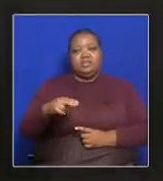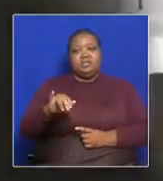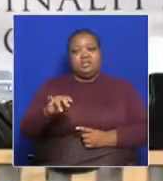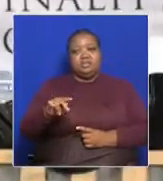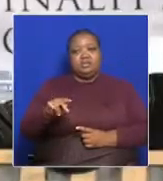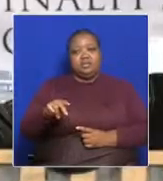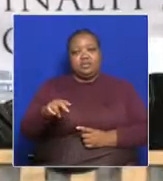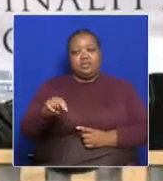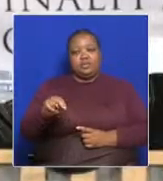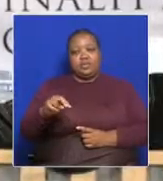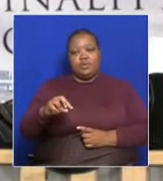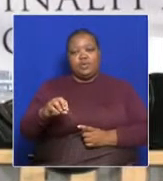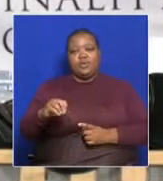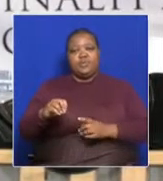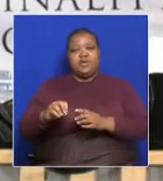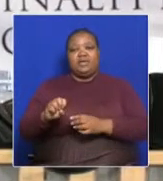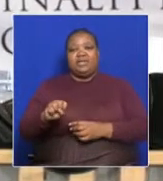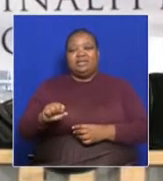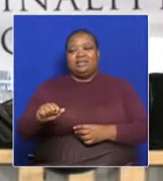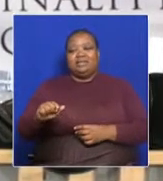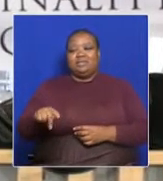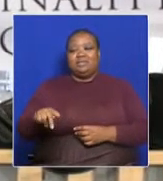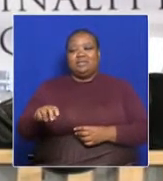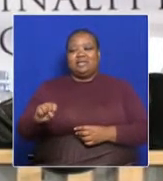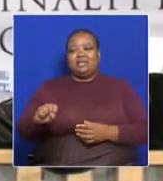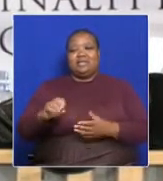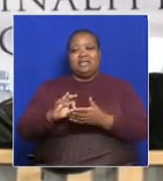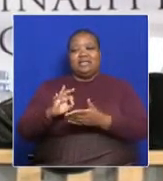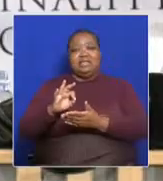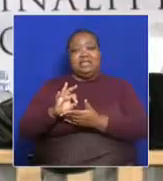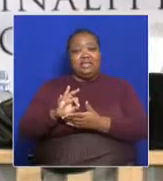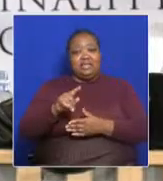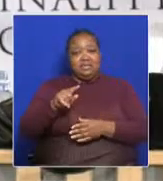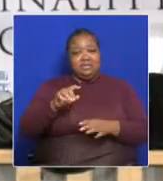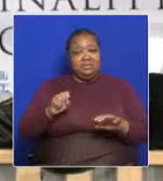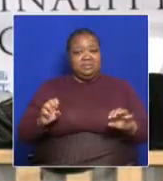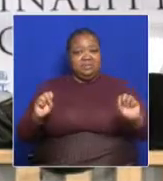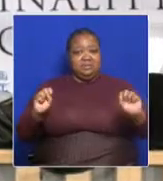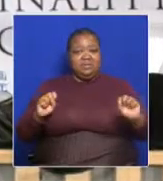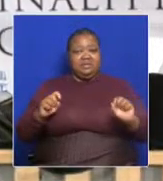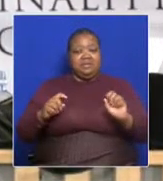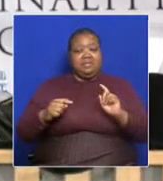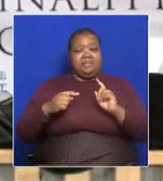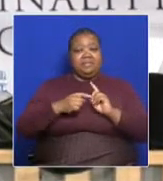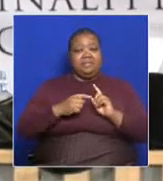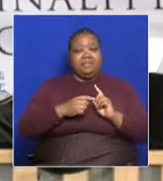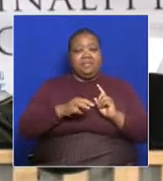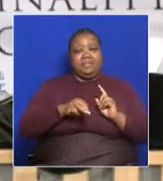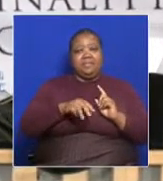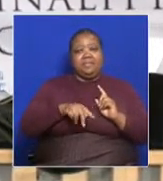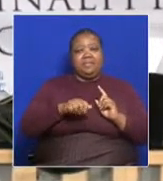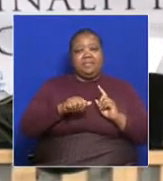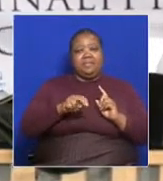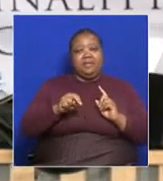that you did not see when Warrant Officer Mpangase was making these actual